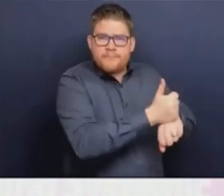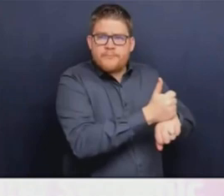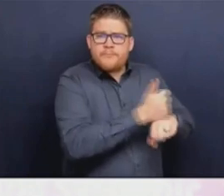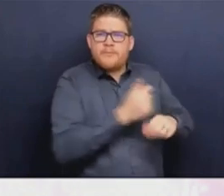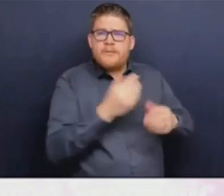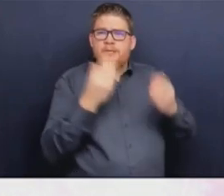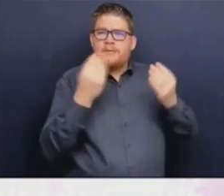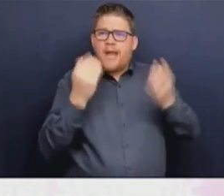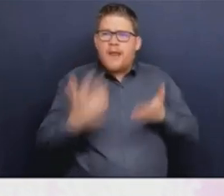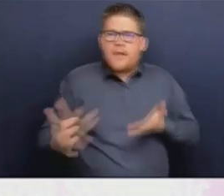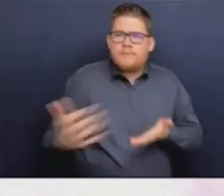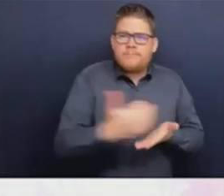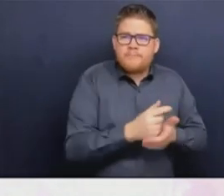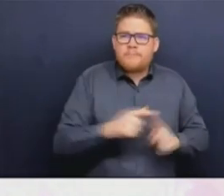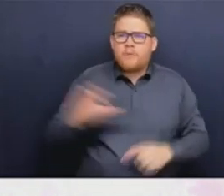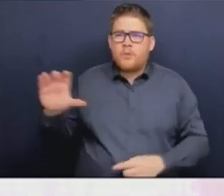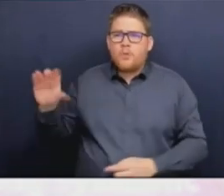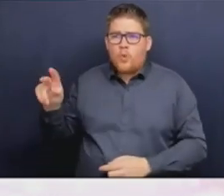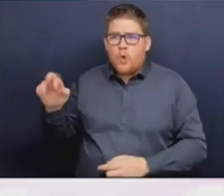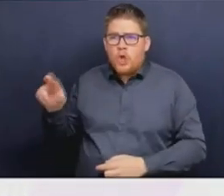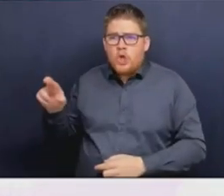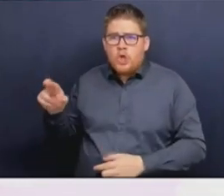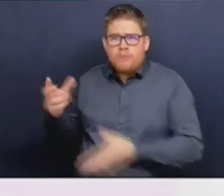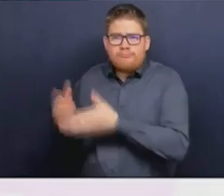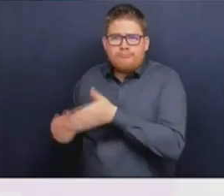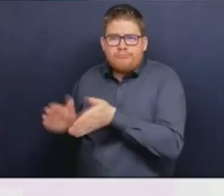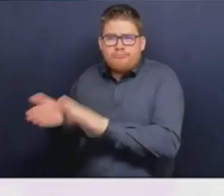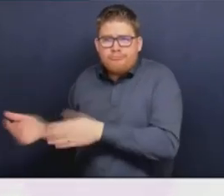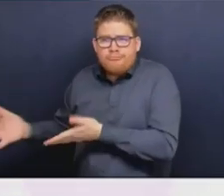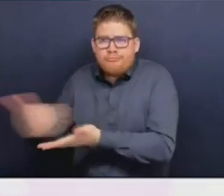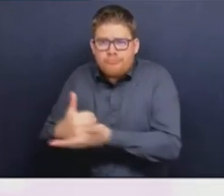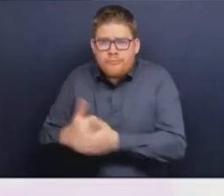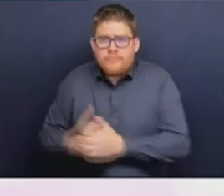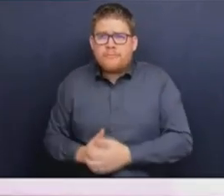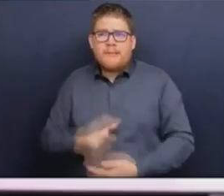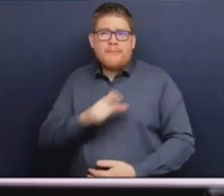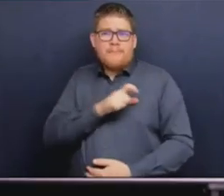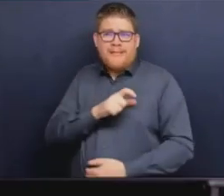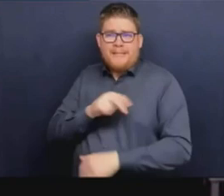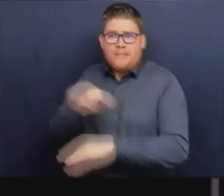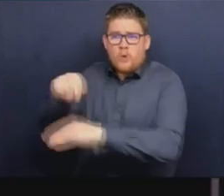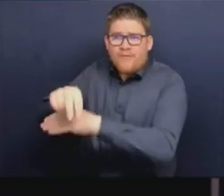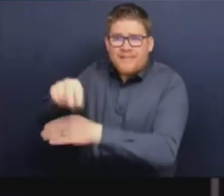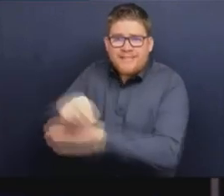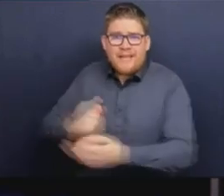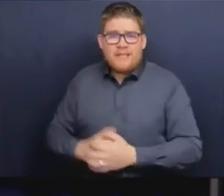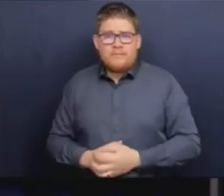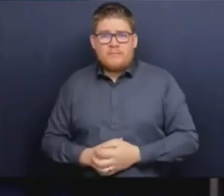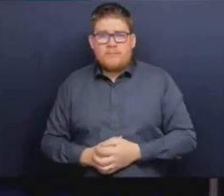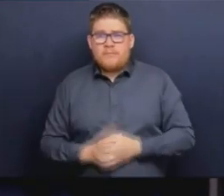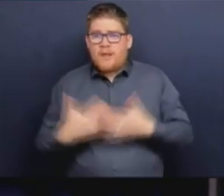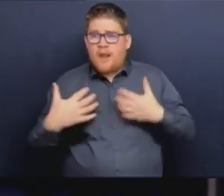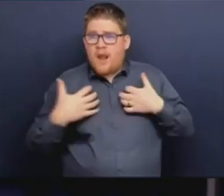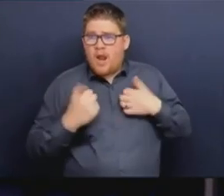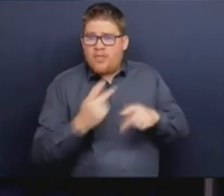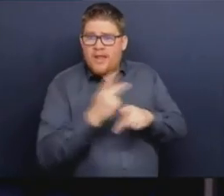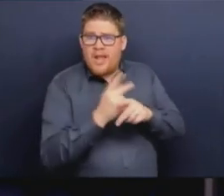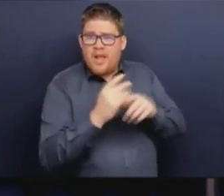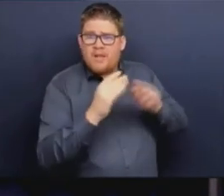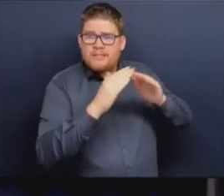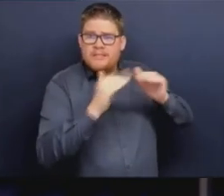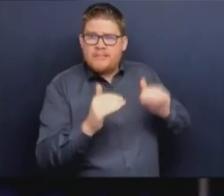police shootings or police-involved injuries, healthcare system, like where will we, which core agencies will collect this?